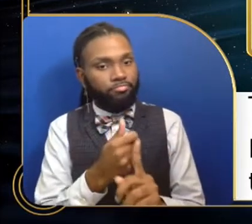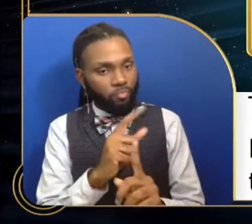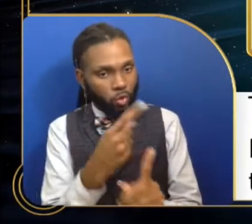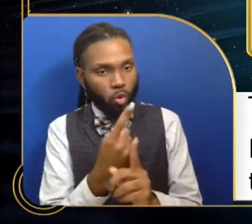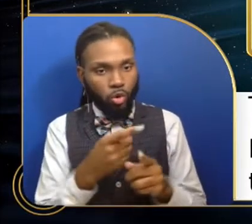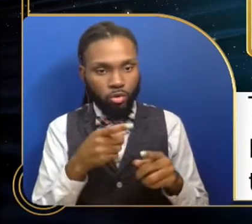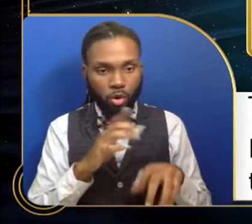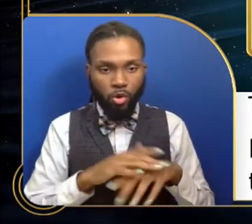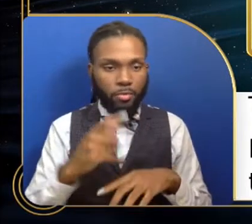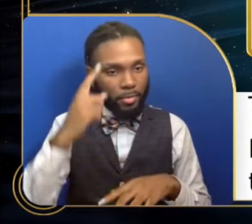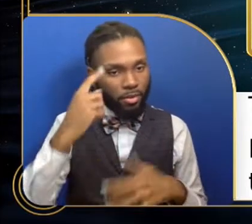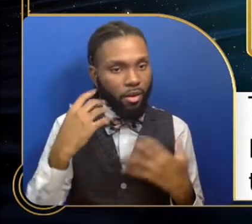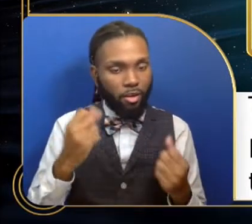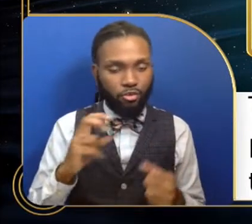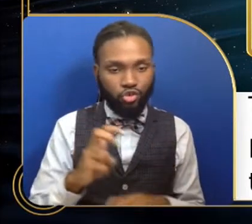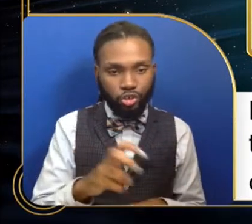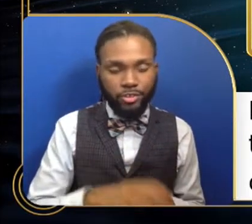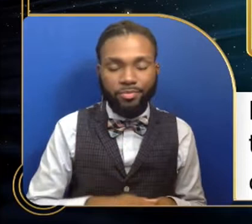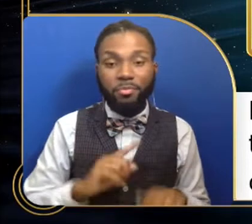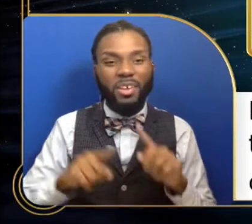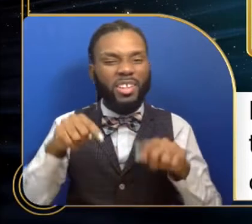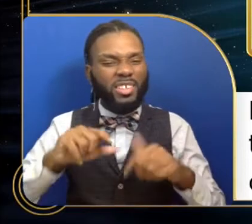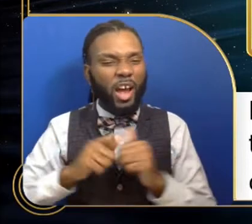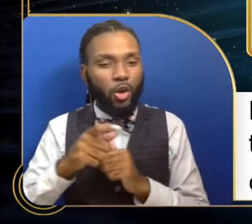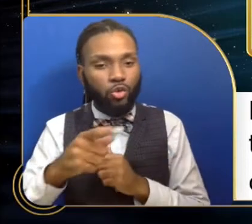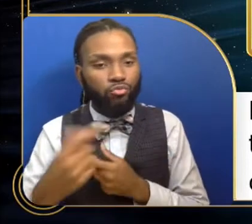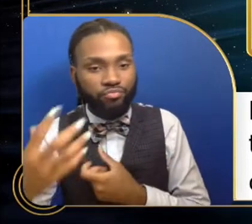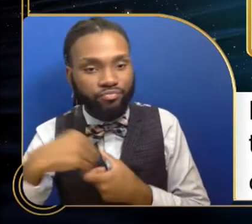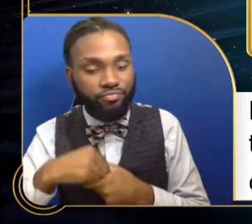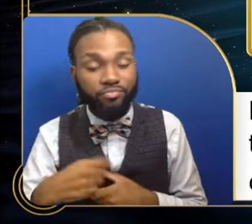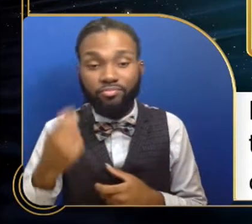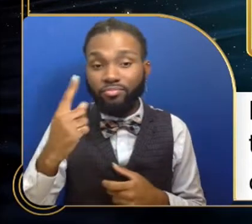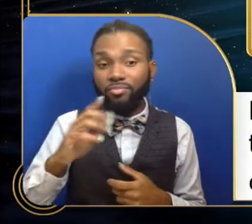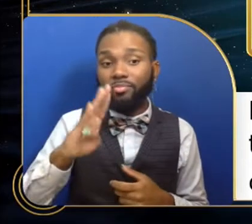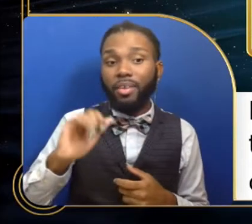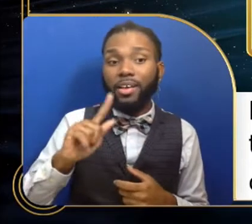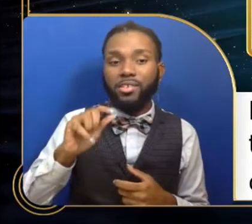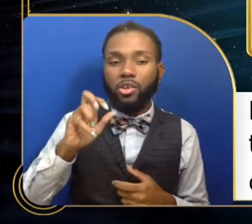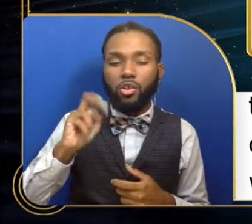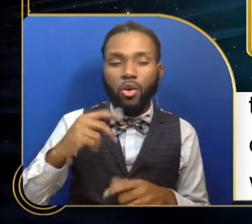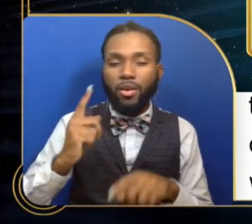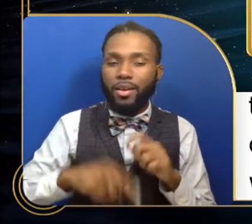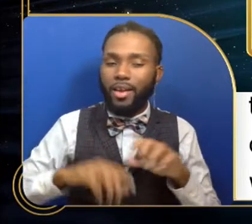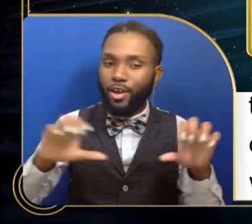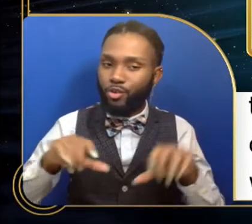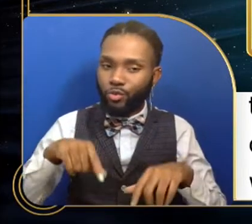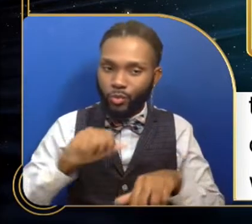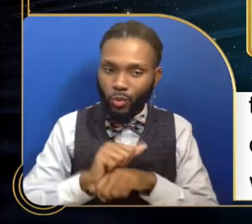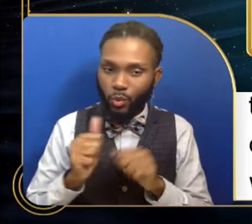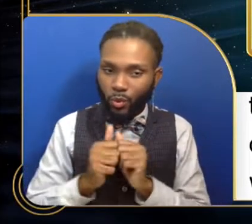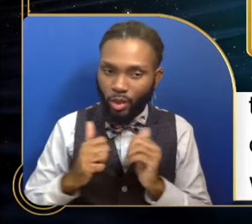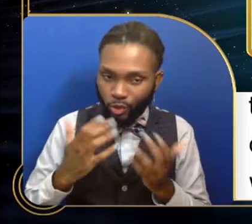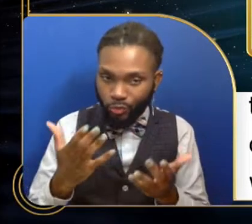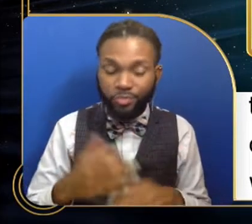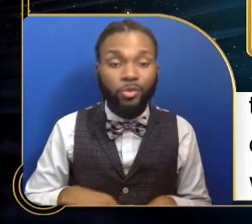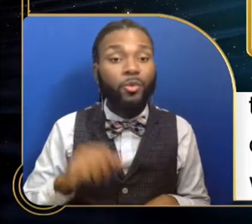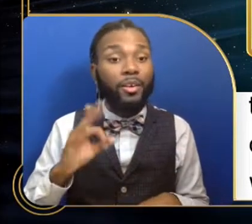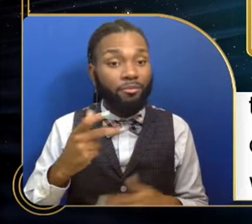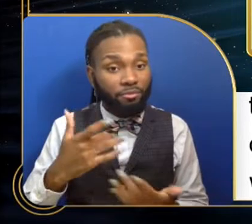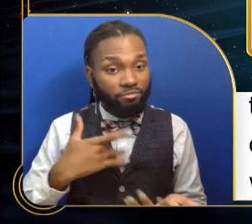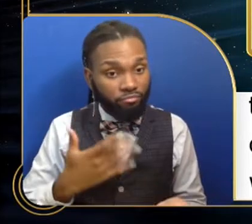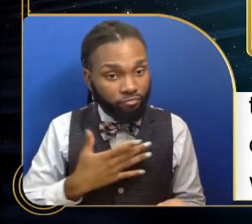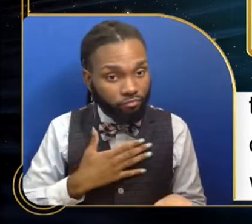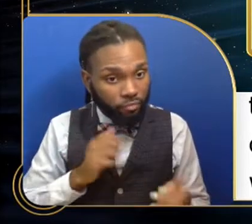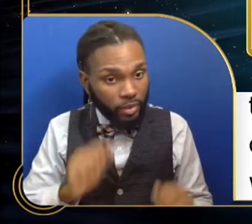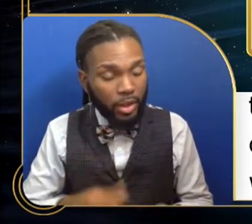in. Bazelon simply cannot do this work without you. So if you feel inclined, please consider a donation to the